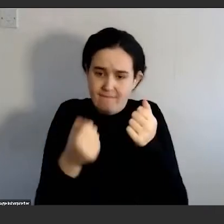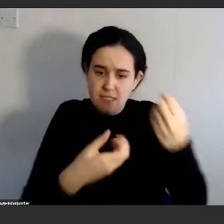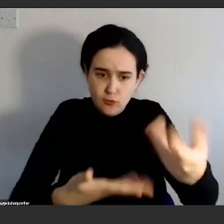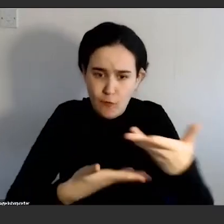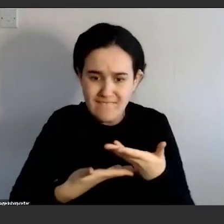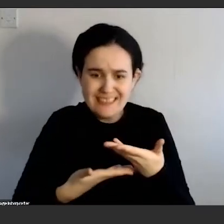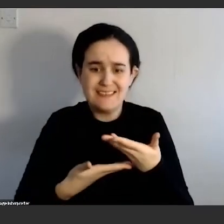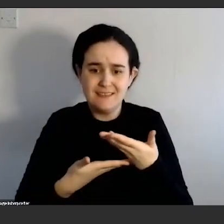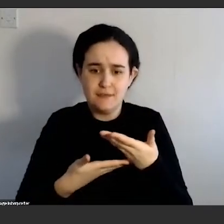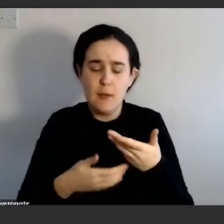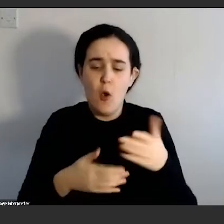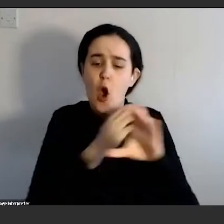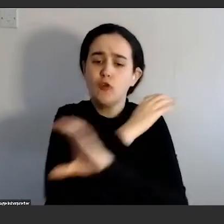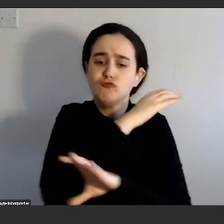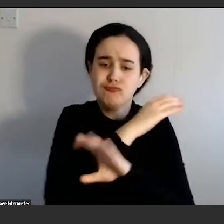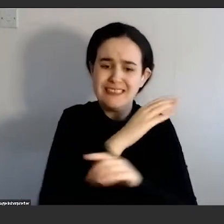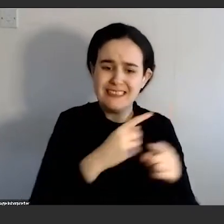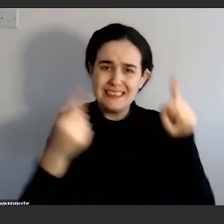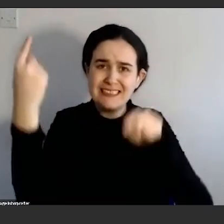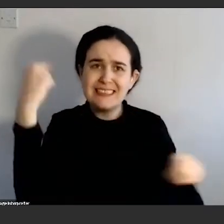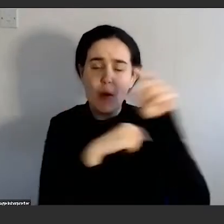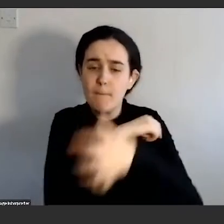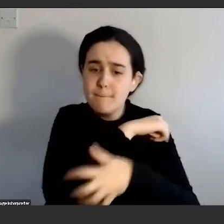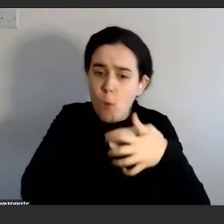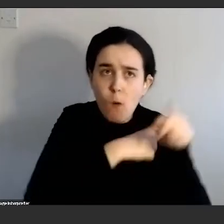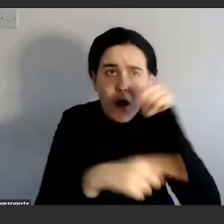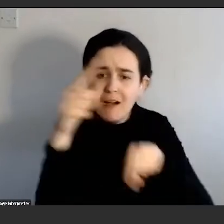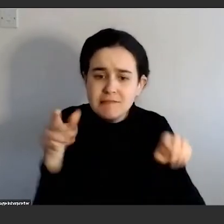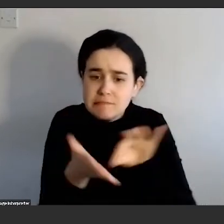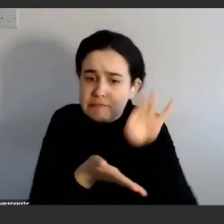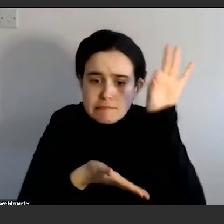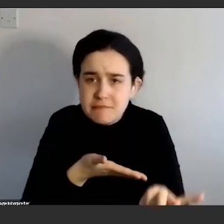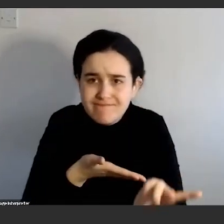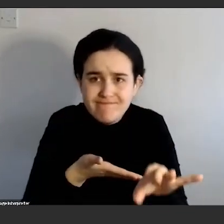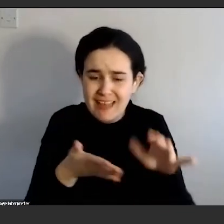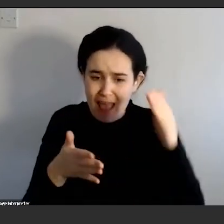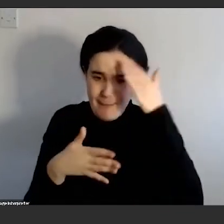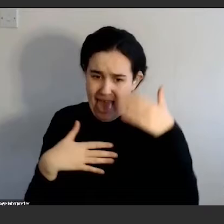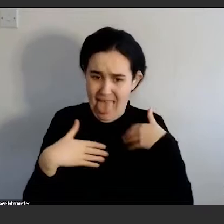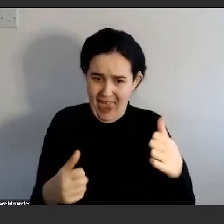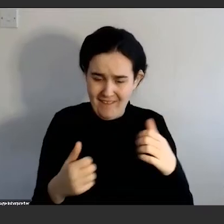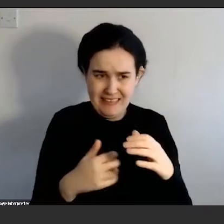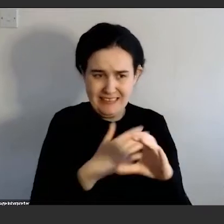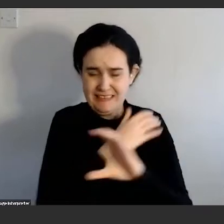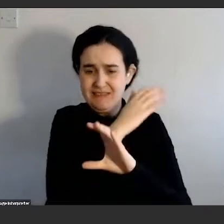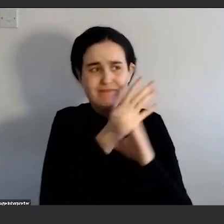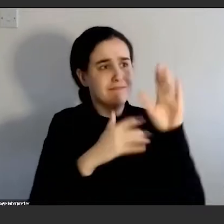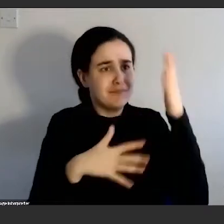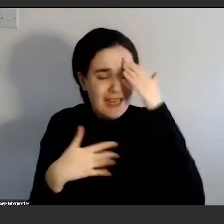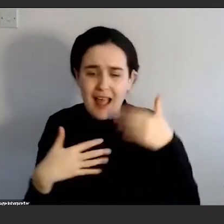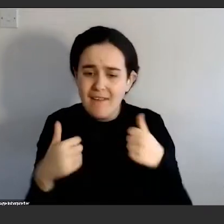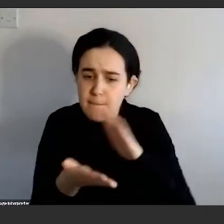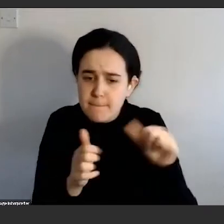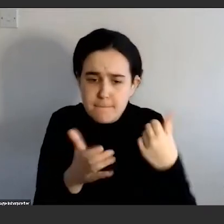disabilities. Through our WHO Rehabilitation 2030 initiative and our work